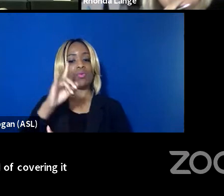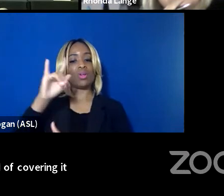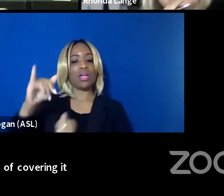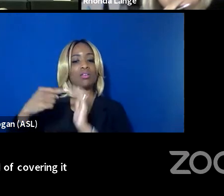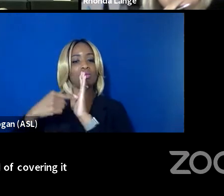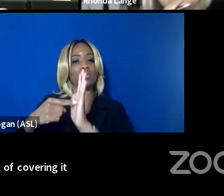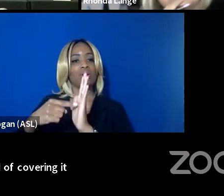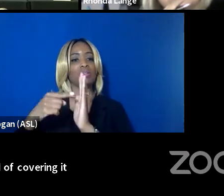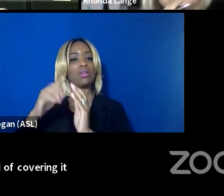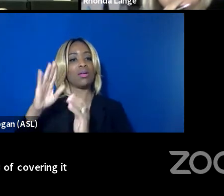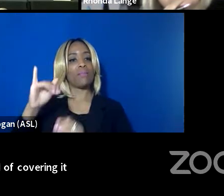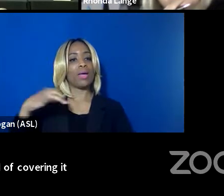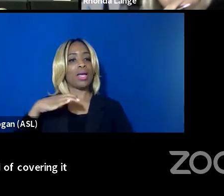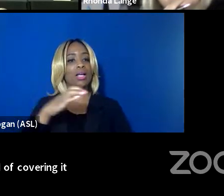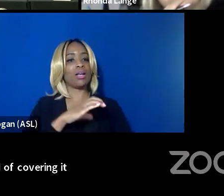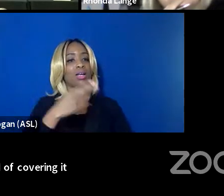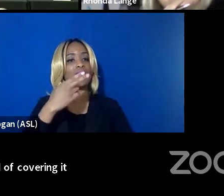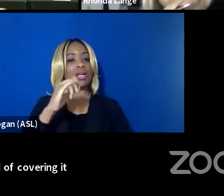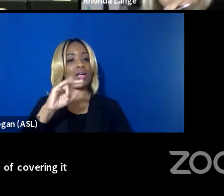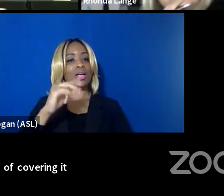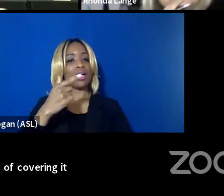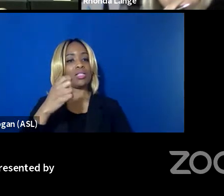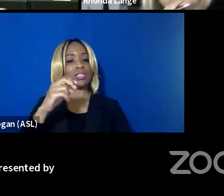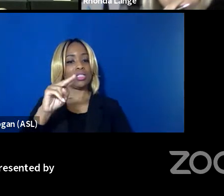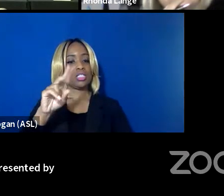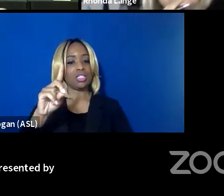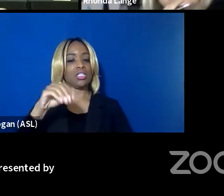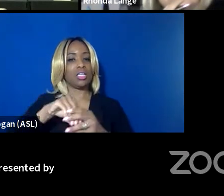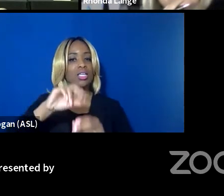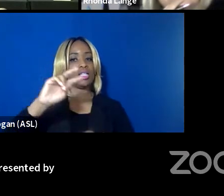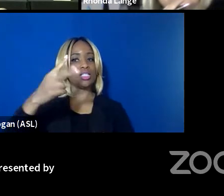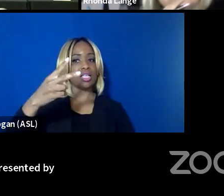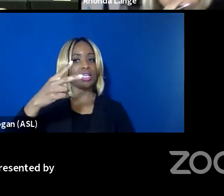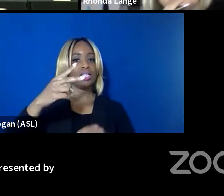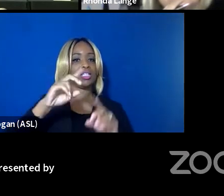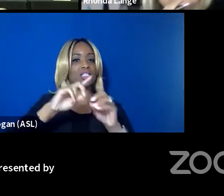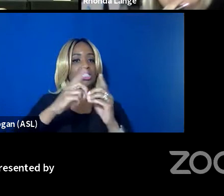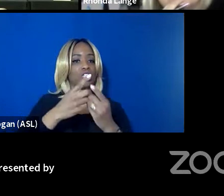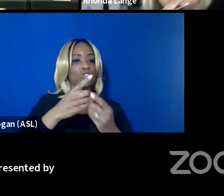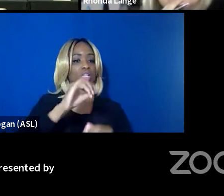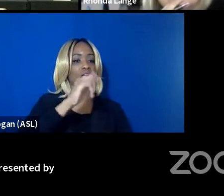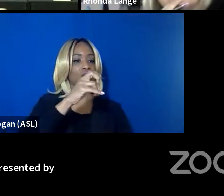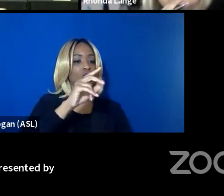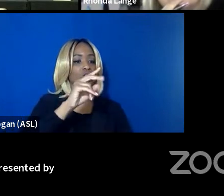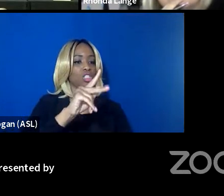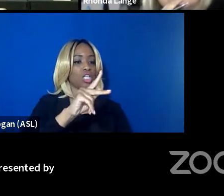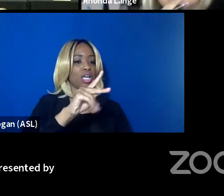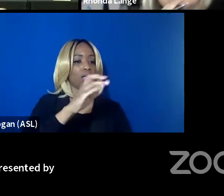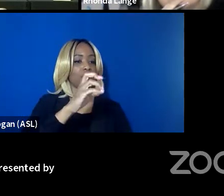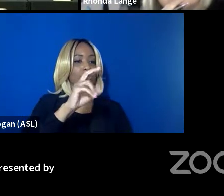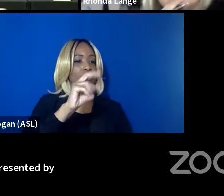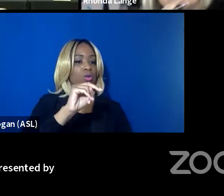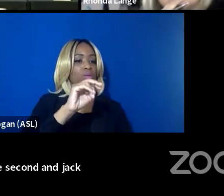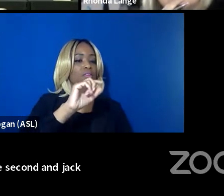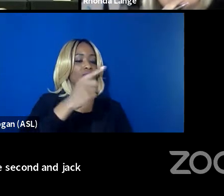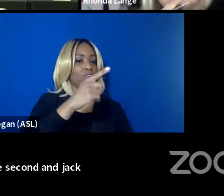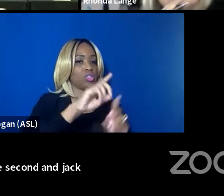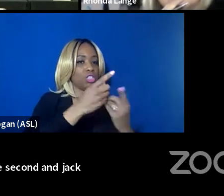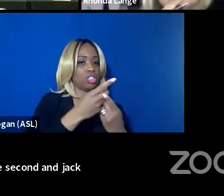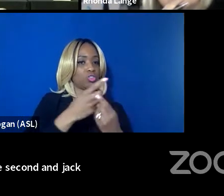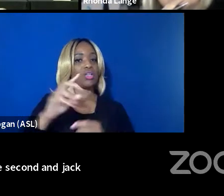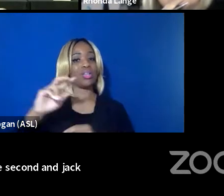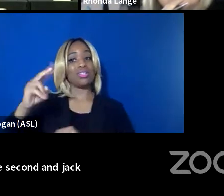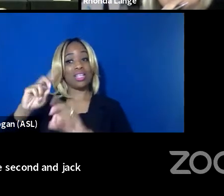by Congressman Huizenga in the 2nd District and Jack Bergman in the 1st District. The 2nd District covers